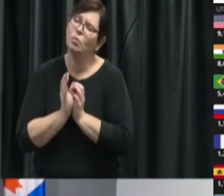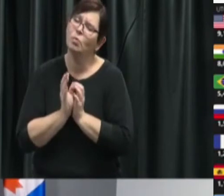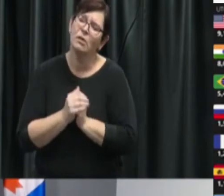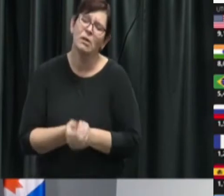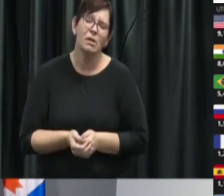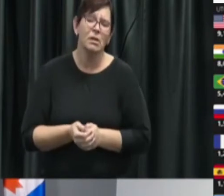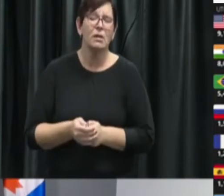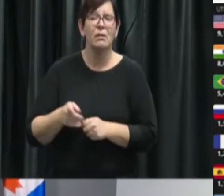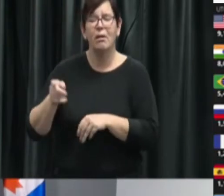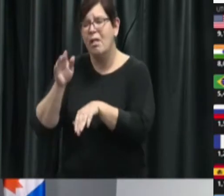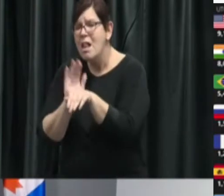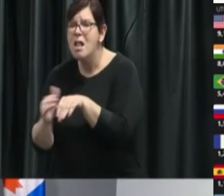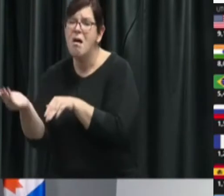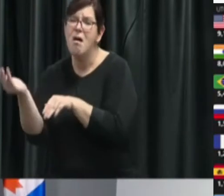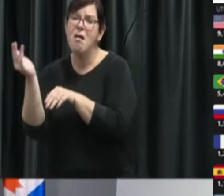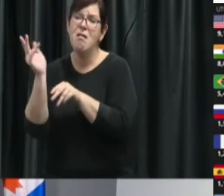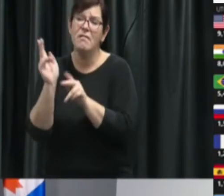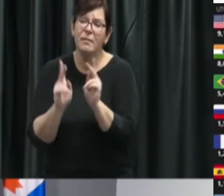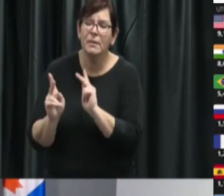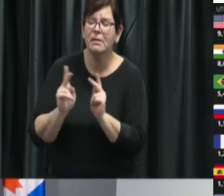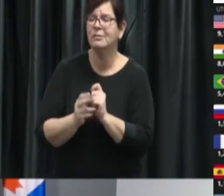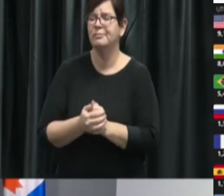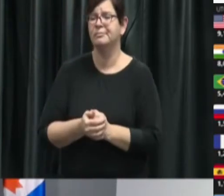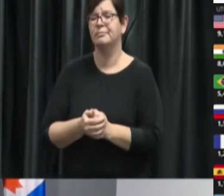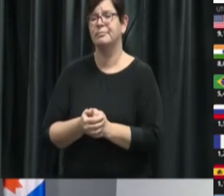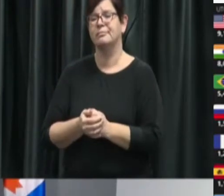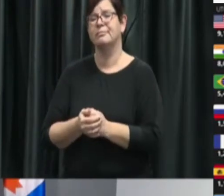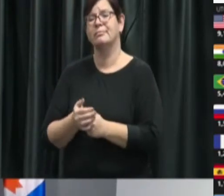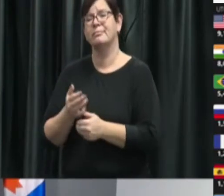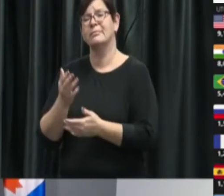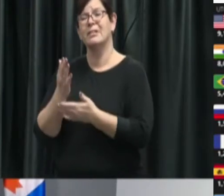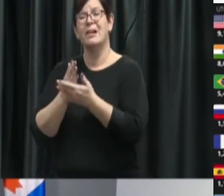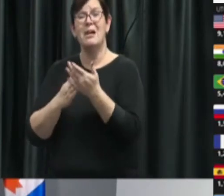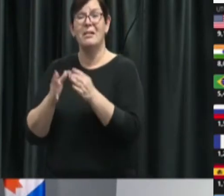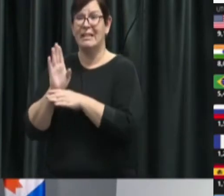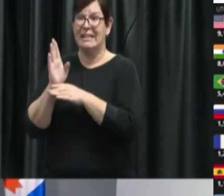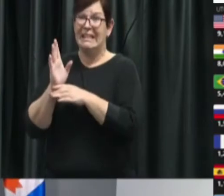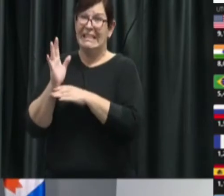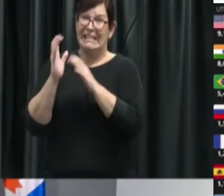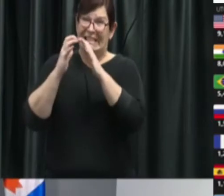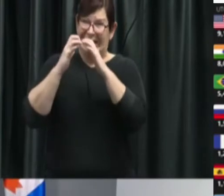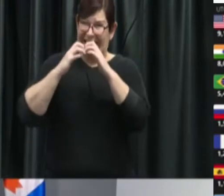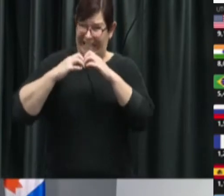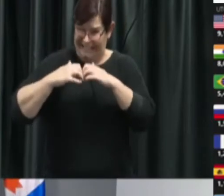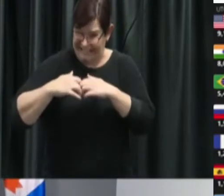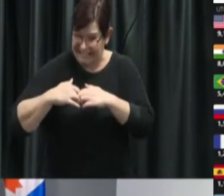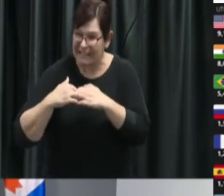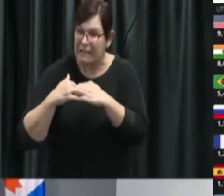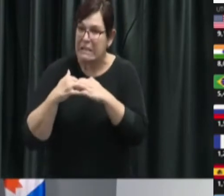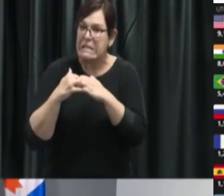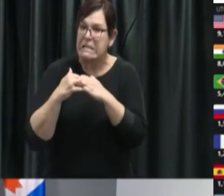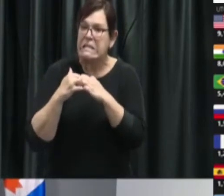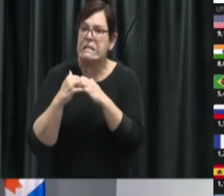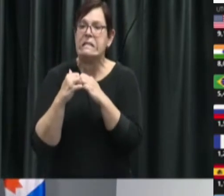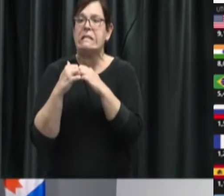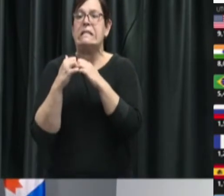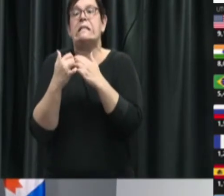to have taken place, even where those businesses did survive, but with far fewer people. It has caused businesses to be lost. So it's caused